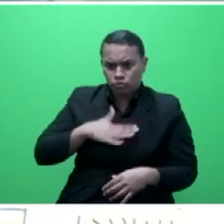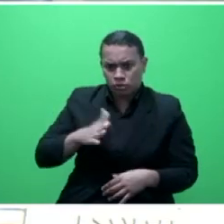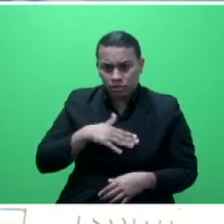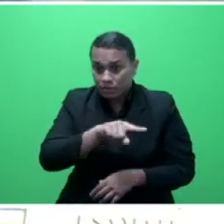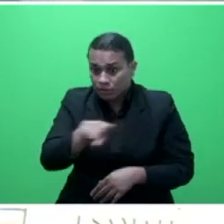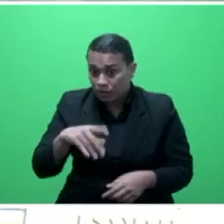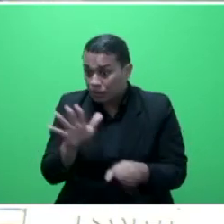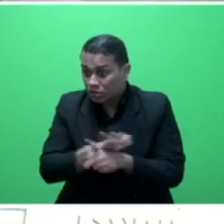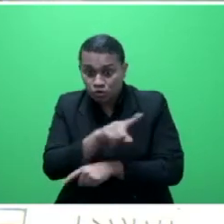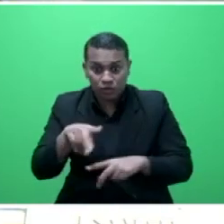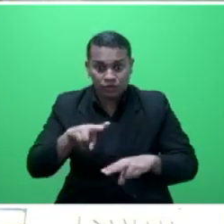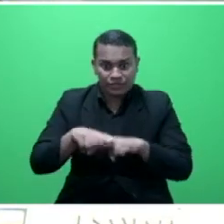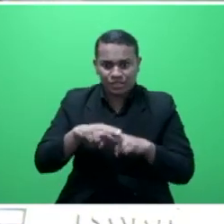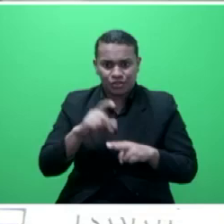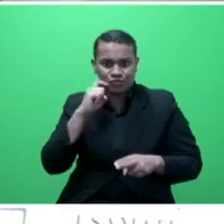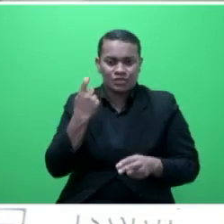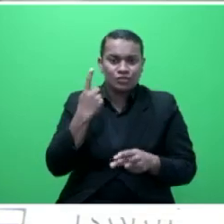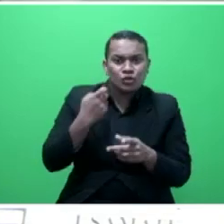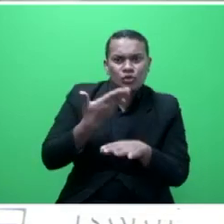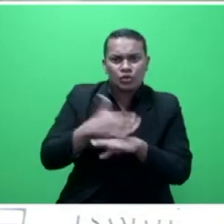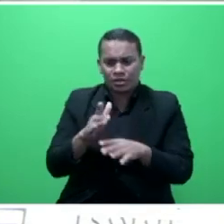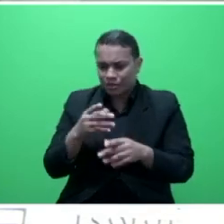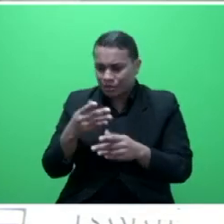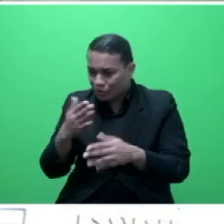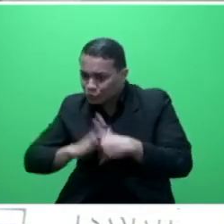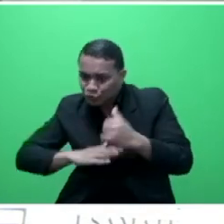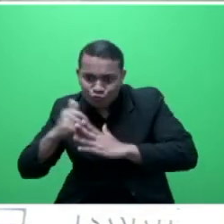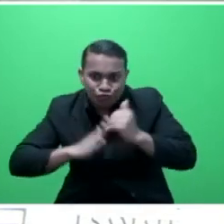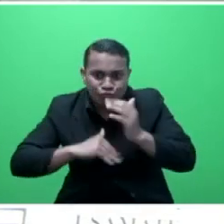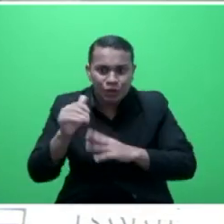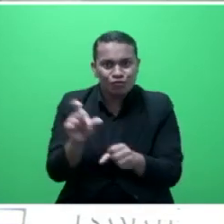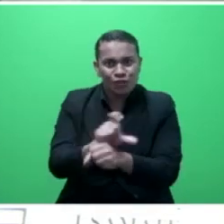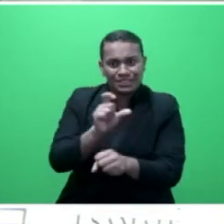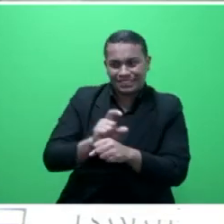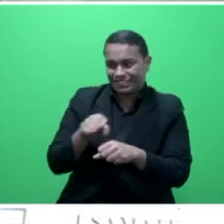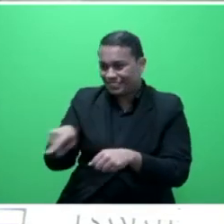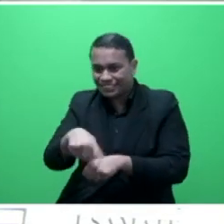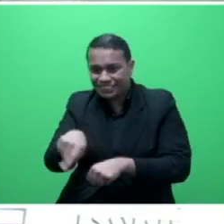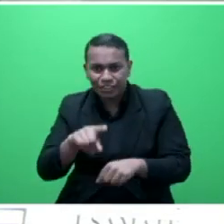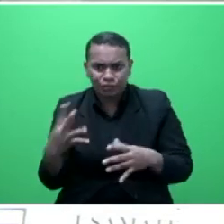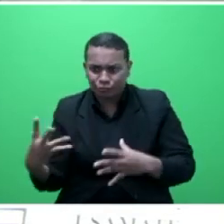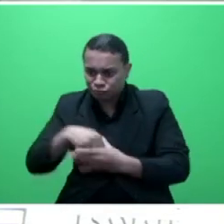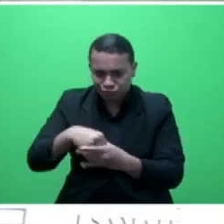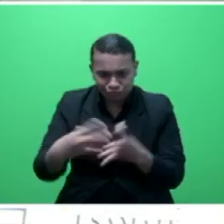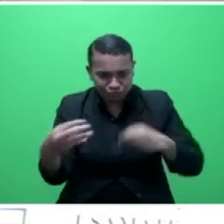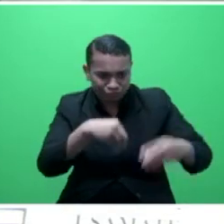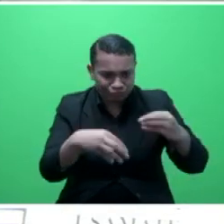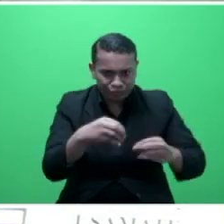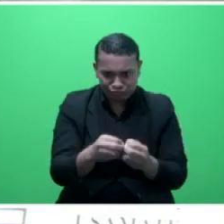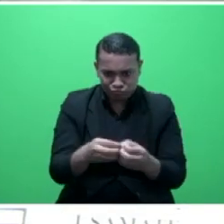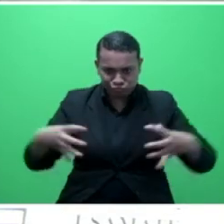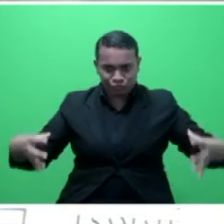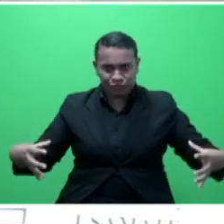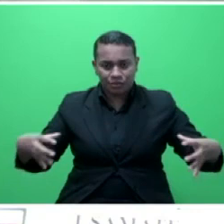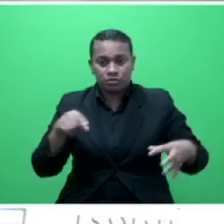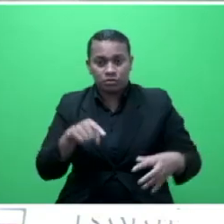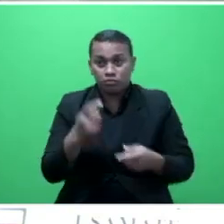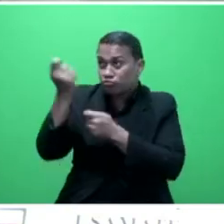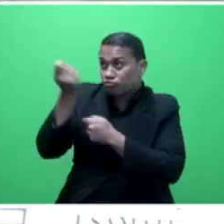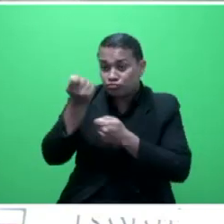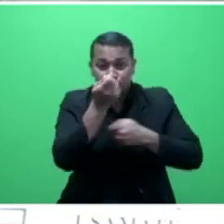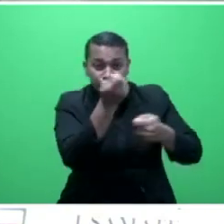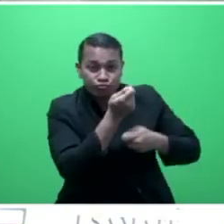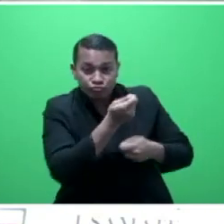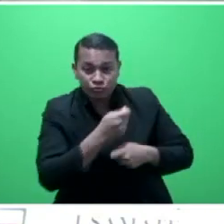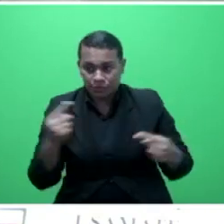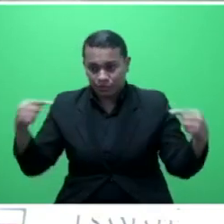new incentives to tap into the international eagerness to relocate assembly and manufacturing lines to Fiji, including through continued